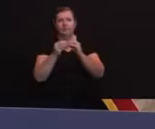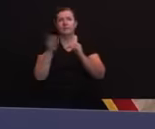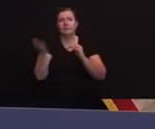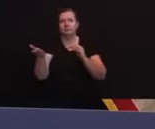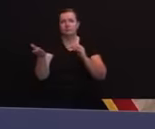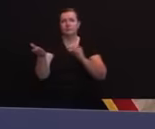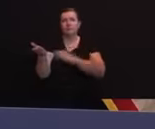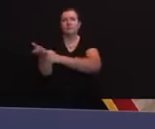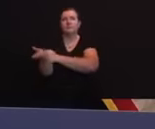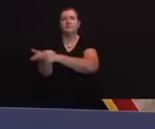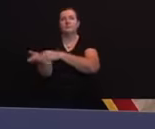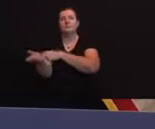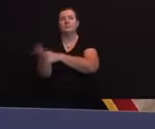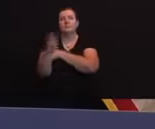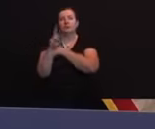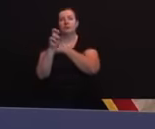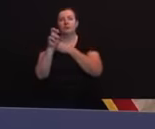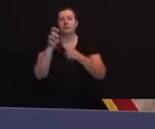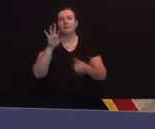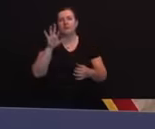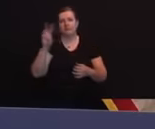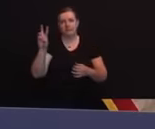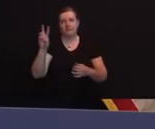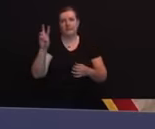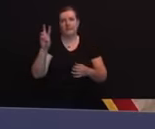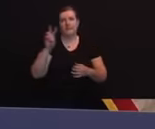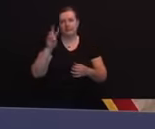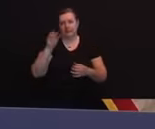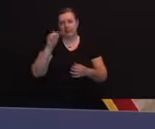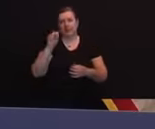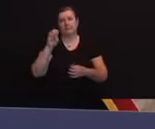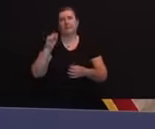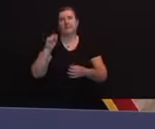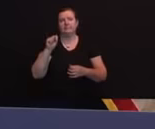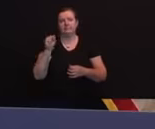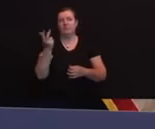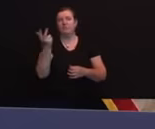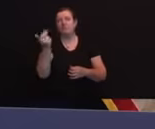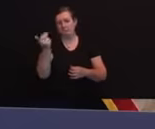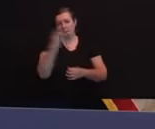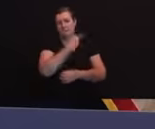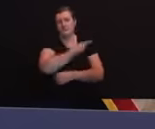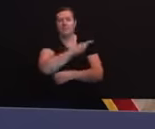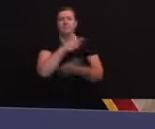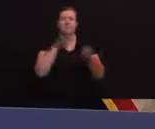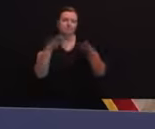cumulatively there are 256 cases and 13 patient deaths.